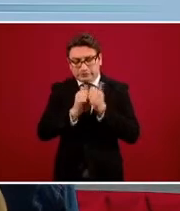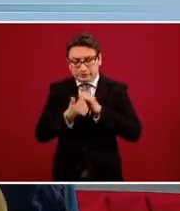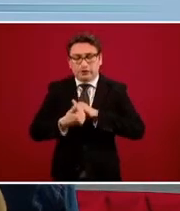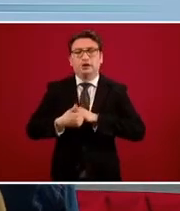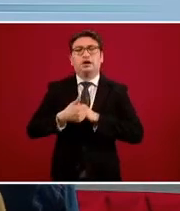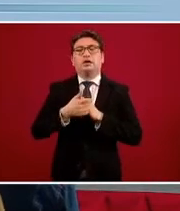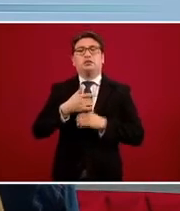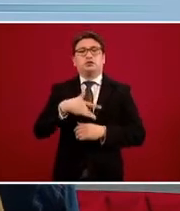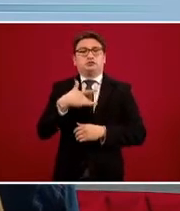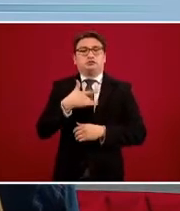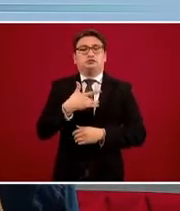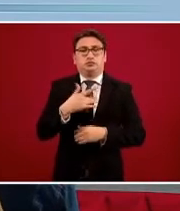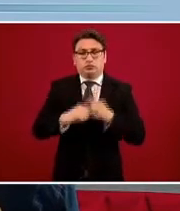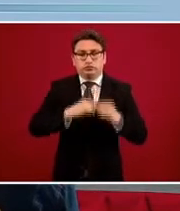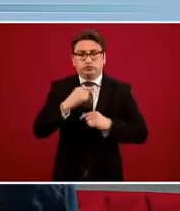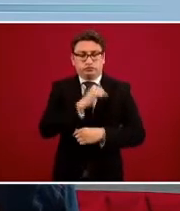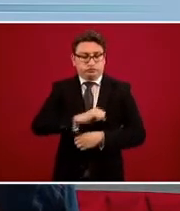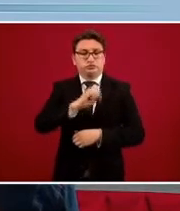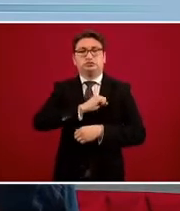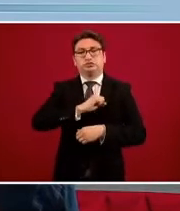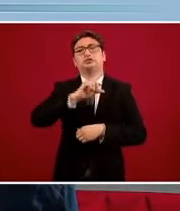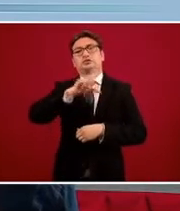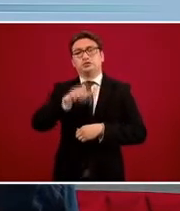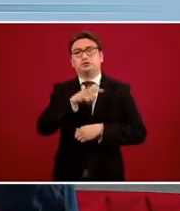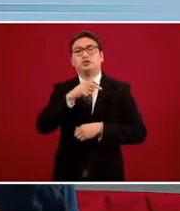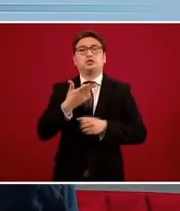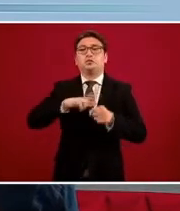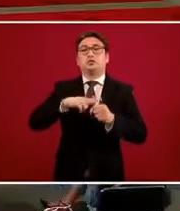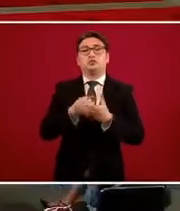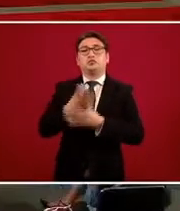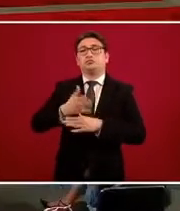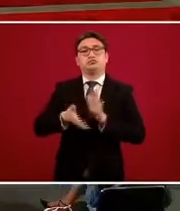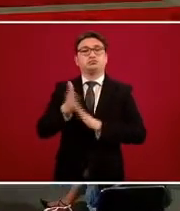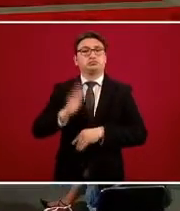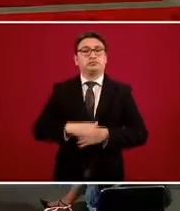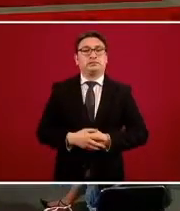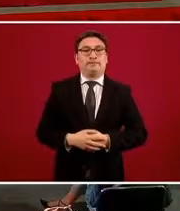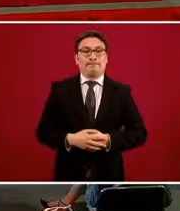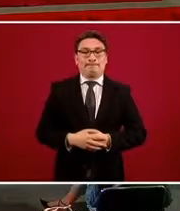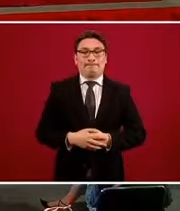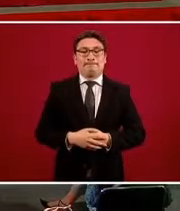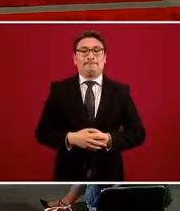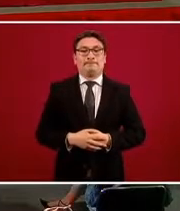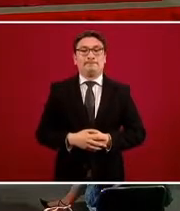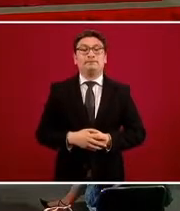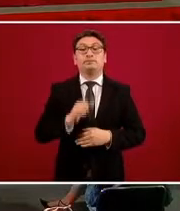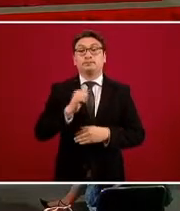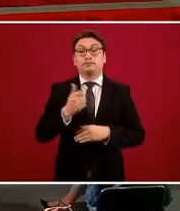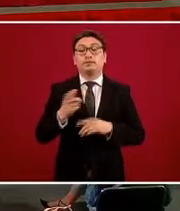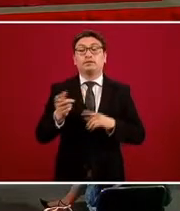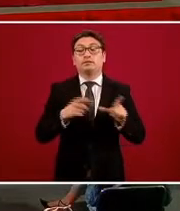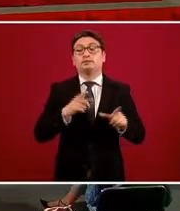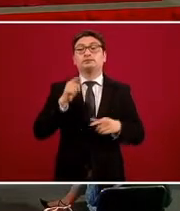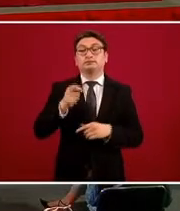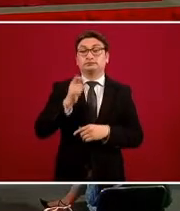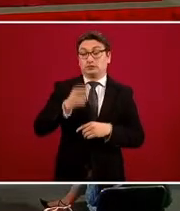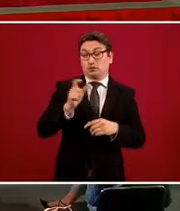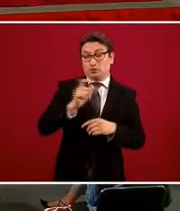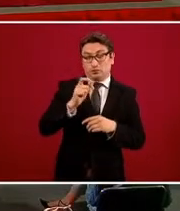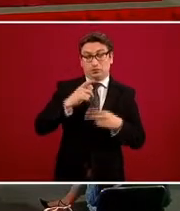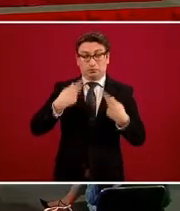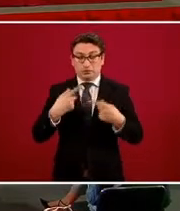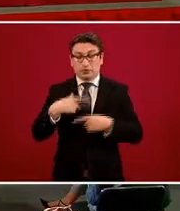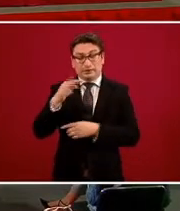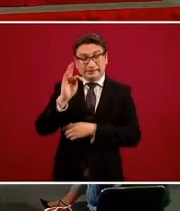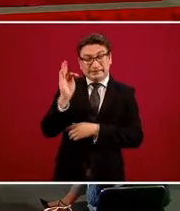start recovering, and then they are eventually discharged. Next one, please. When we take a look